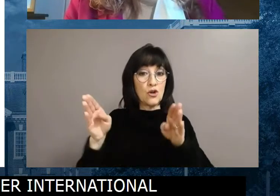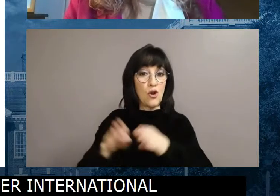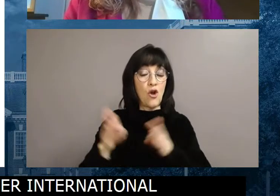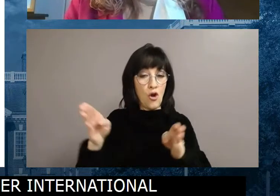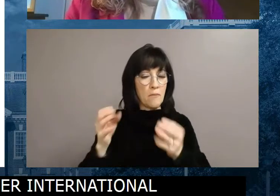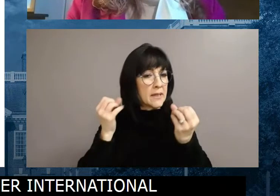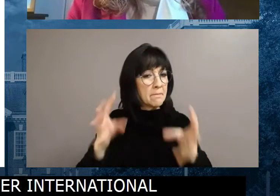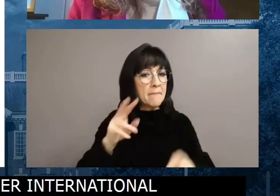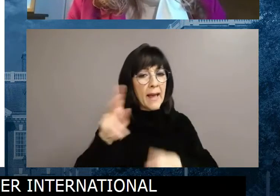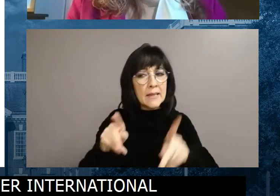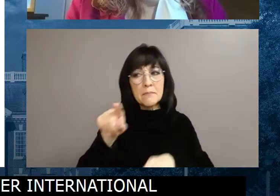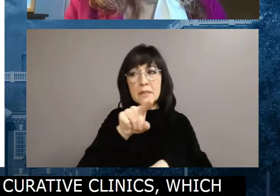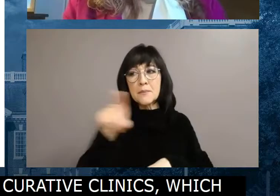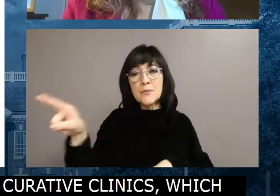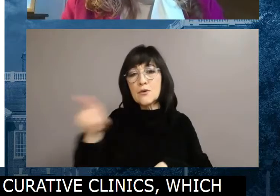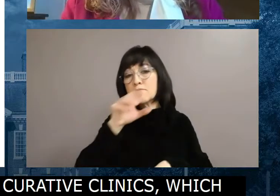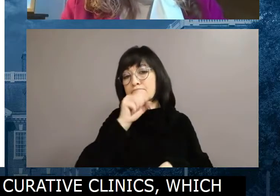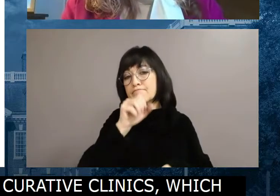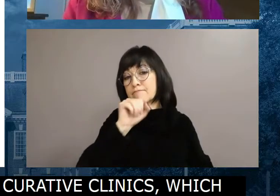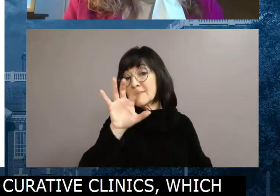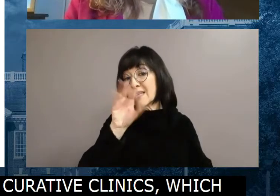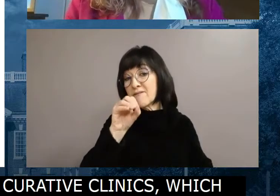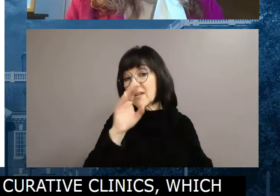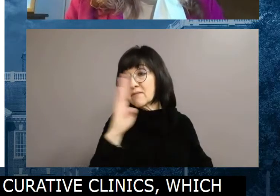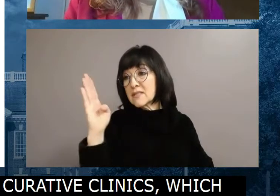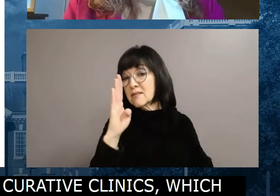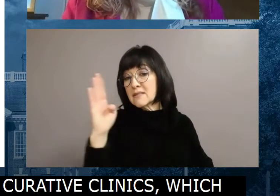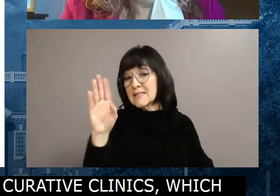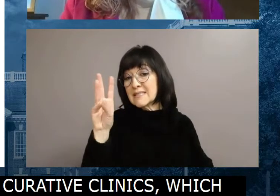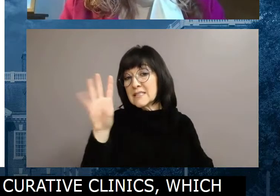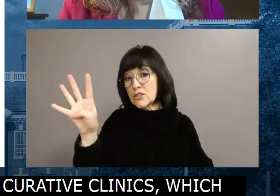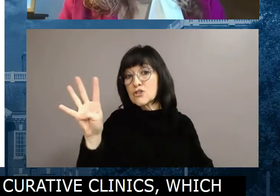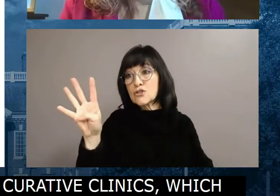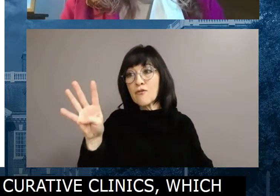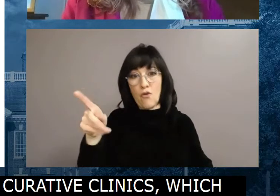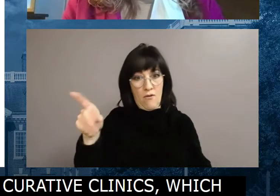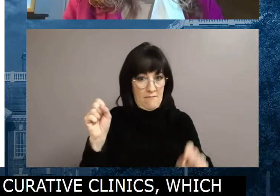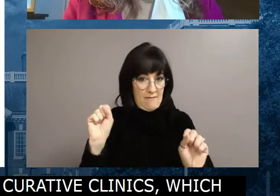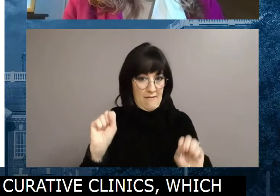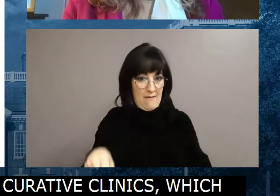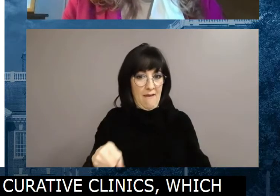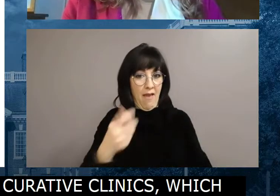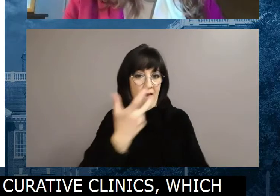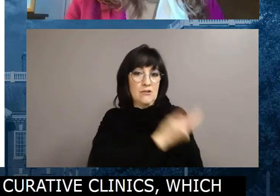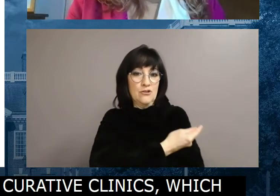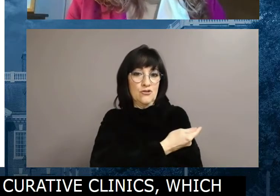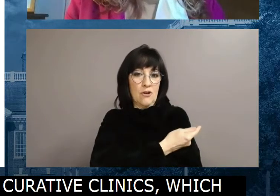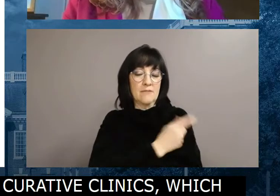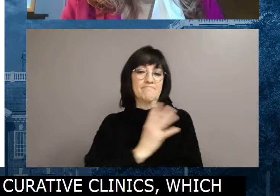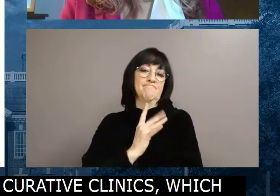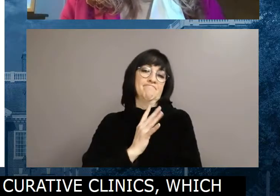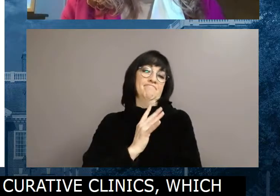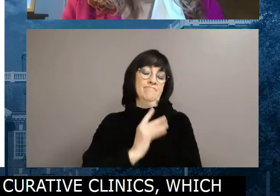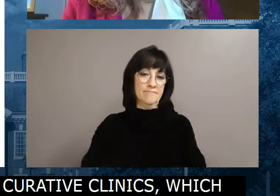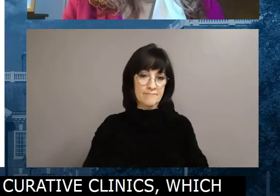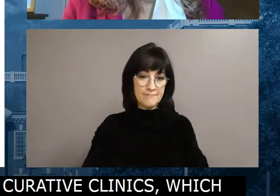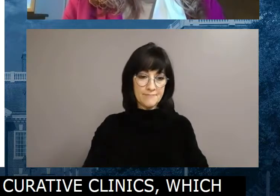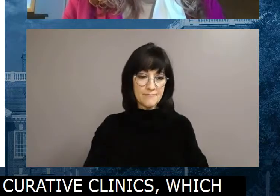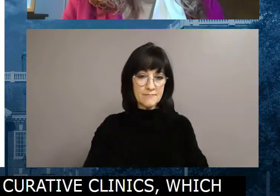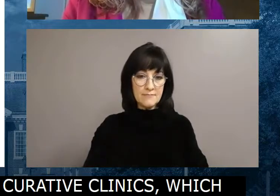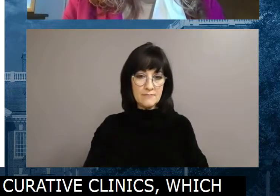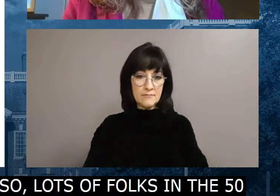50 to 64 category are now getting vaccinated, which is great. Additionally,